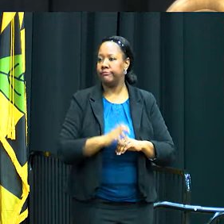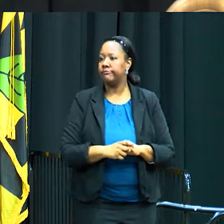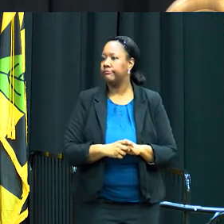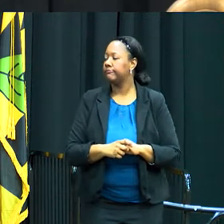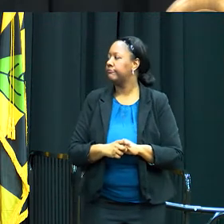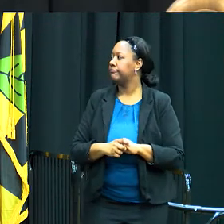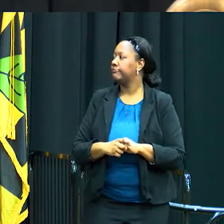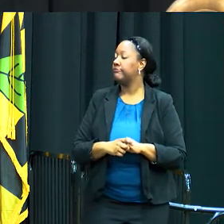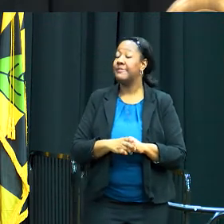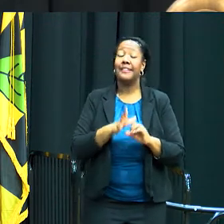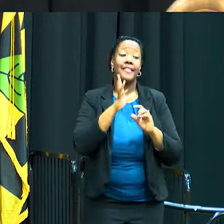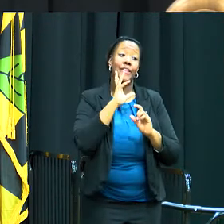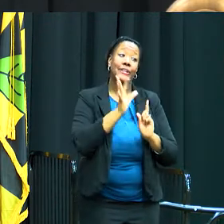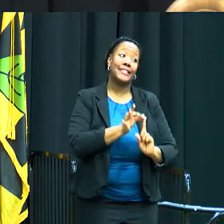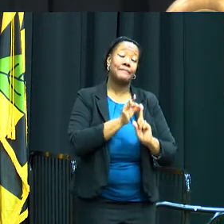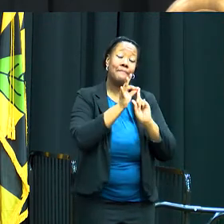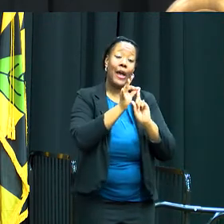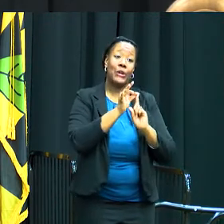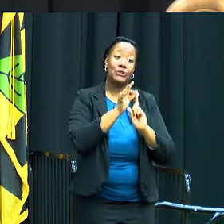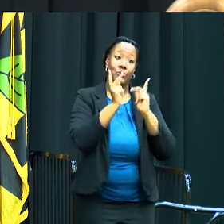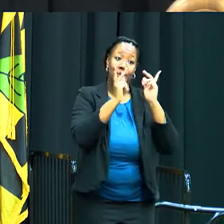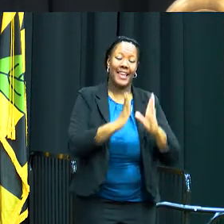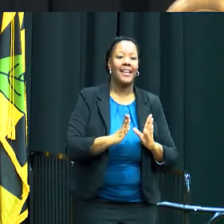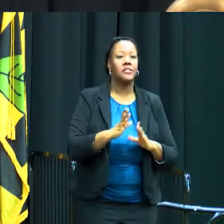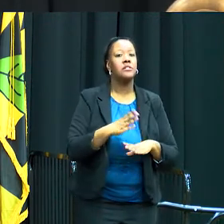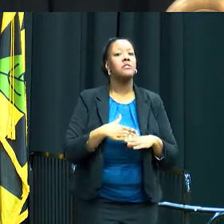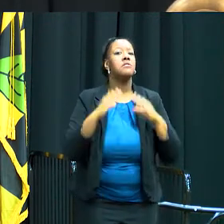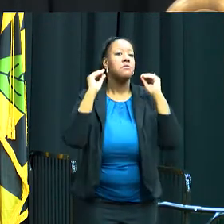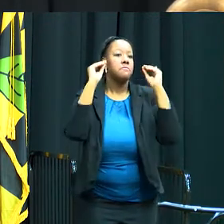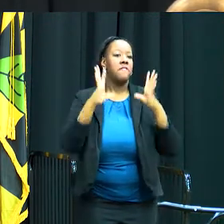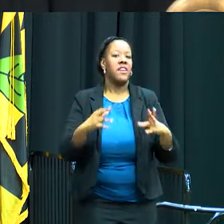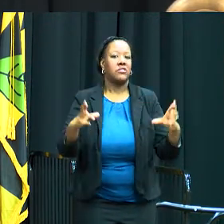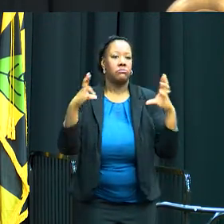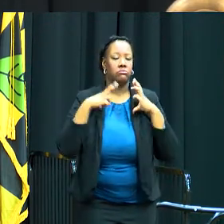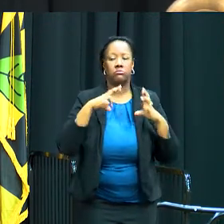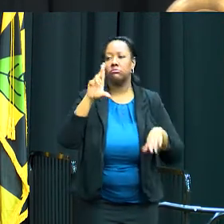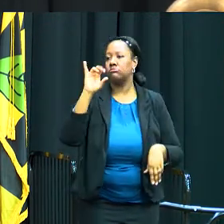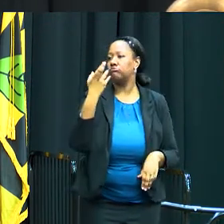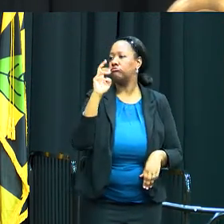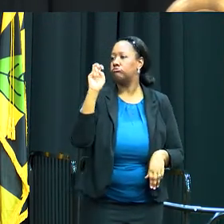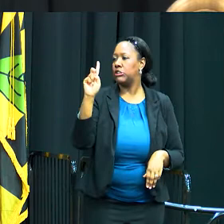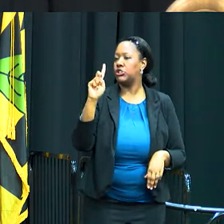A very special guest, Professor Emeritus Richard Siciliano.